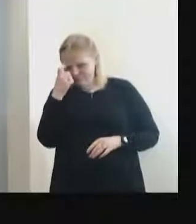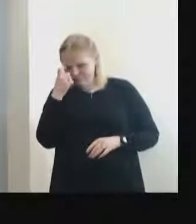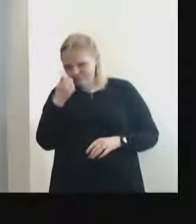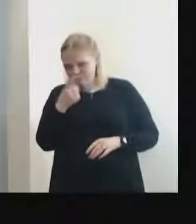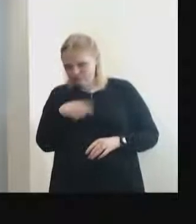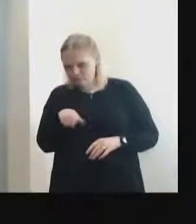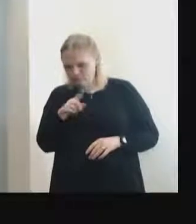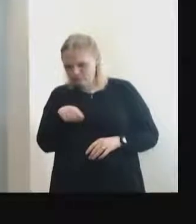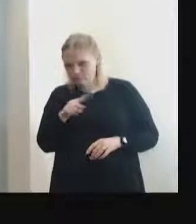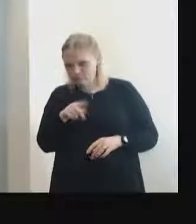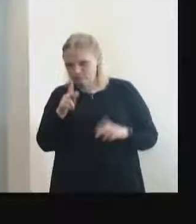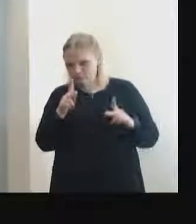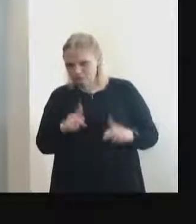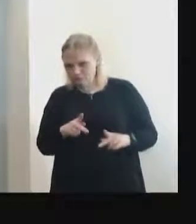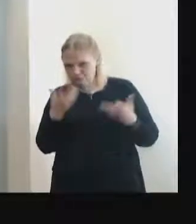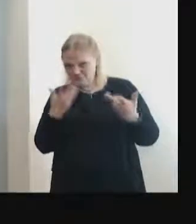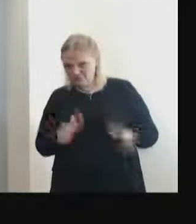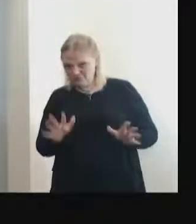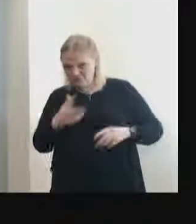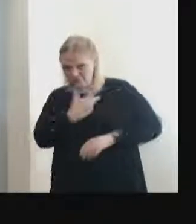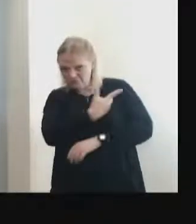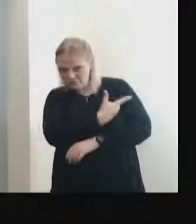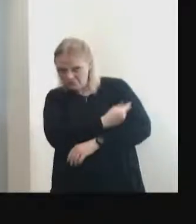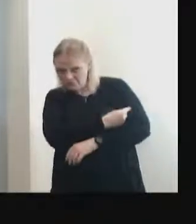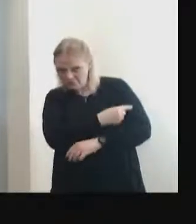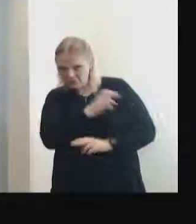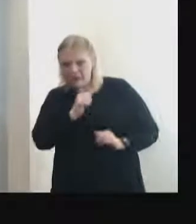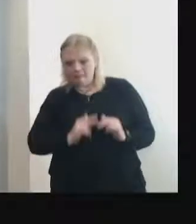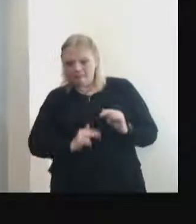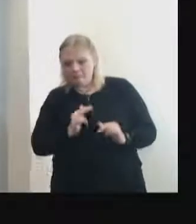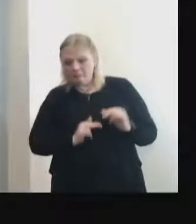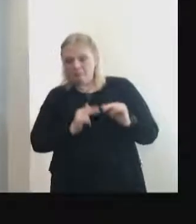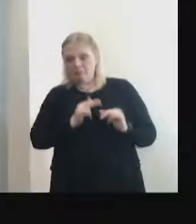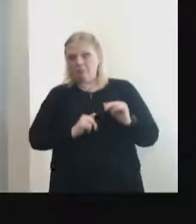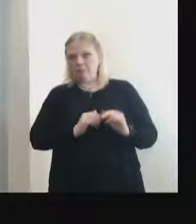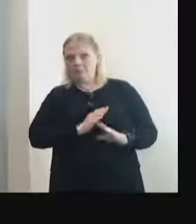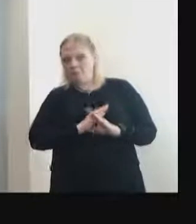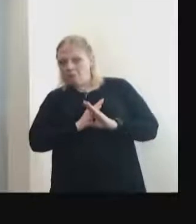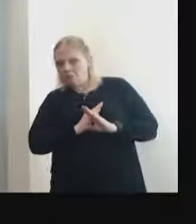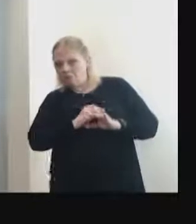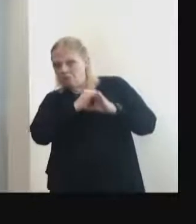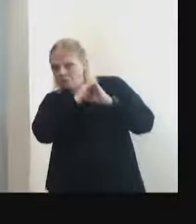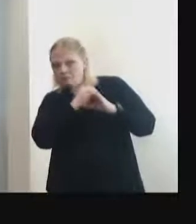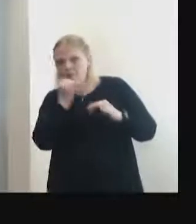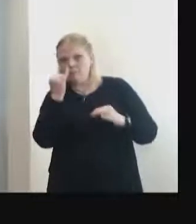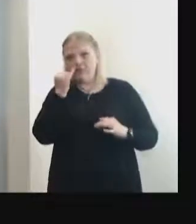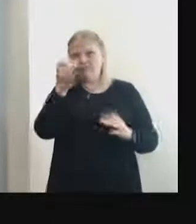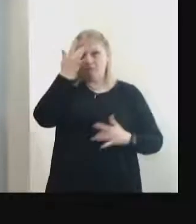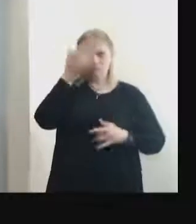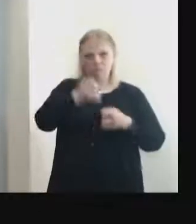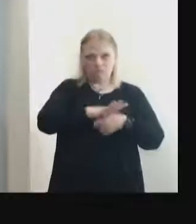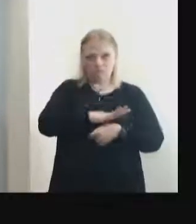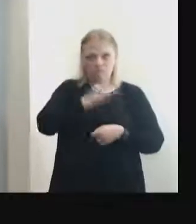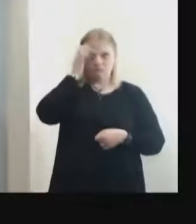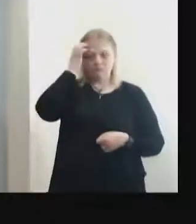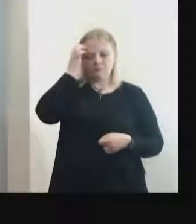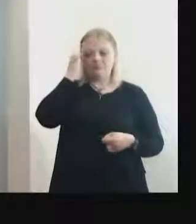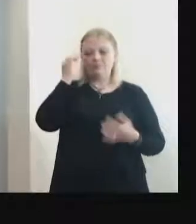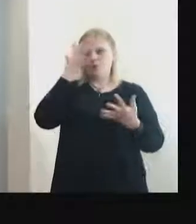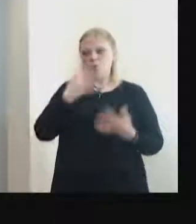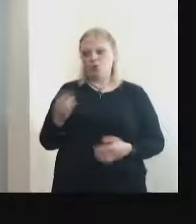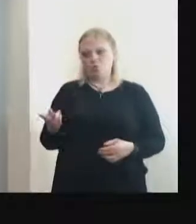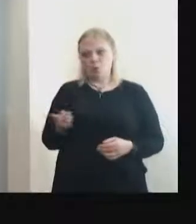an individual, once they were vaccinated, was going to be able to build up enough antibodies to protect themselves if they caught COVID. Unfortunately, these